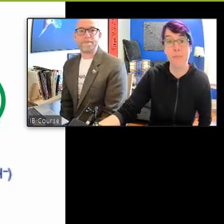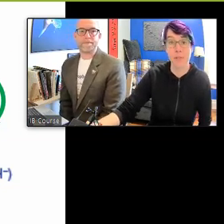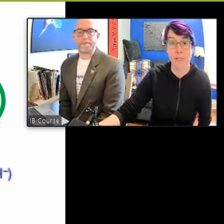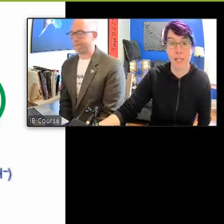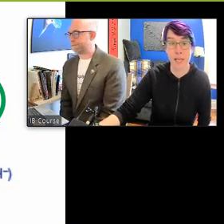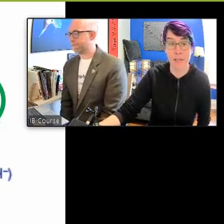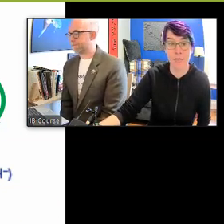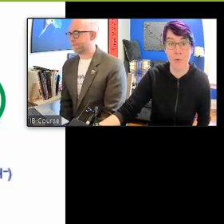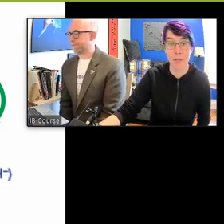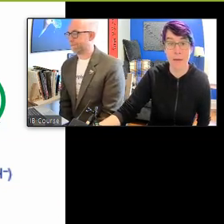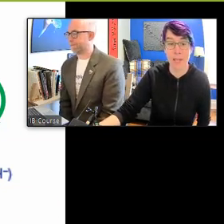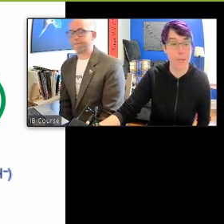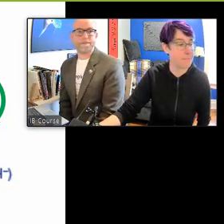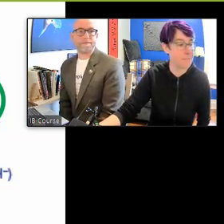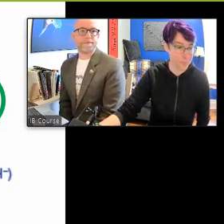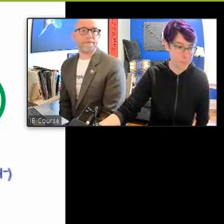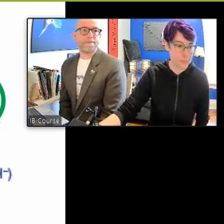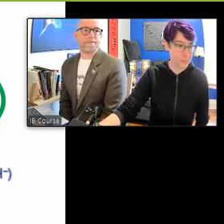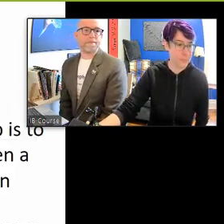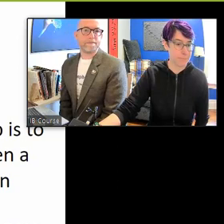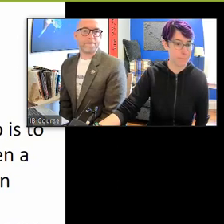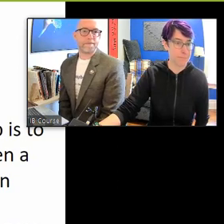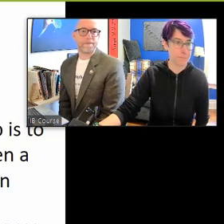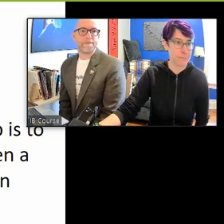cold temperatures in the case of the woolly mammoth.